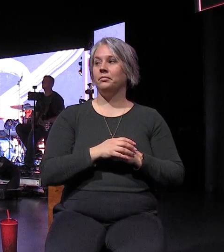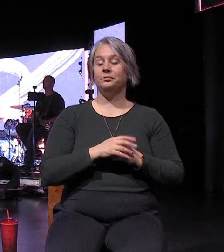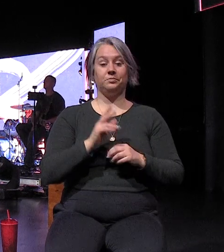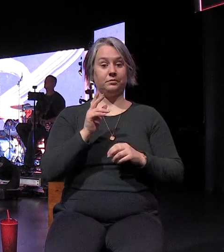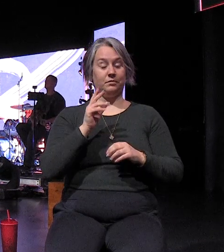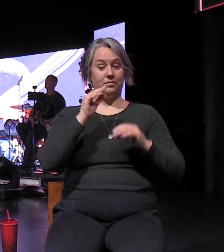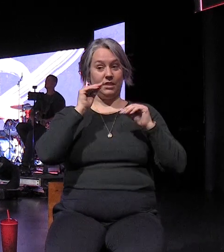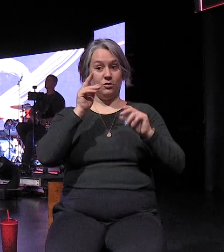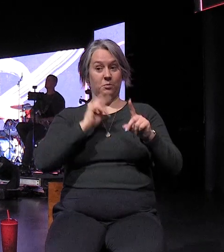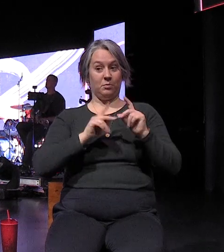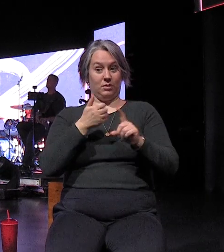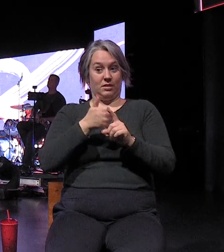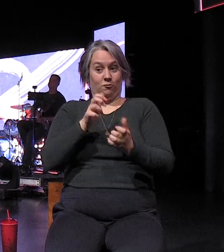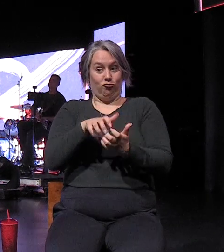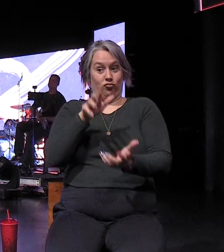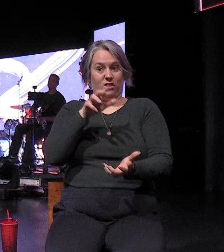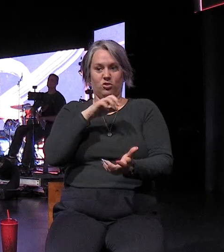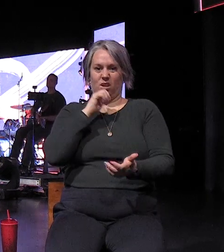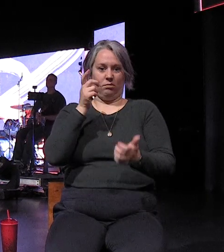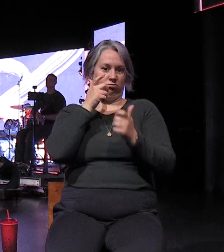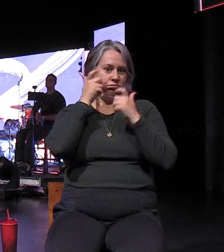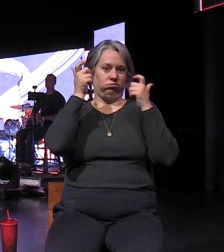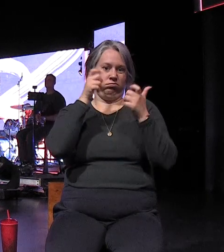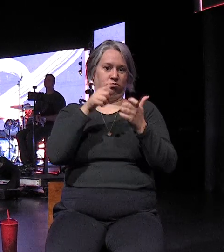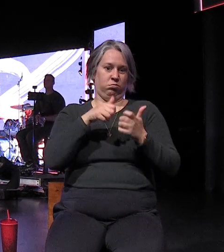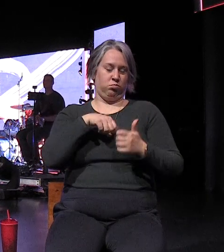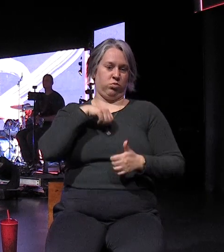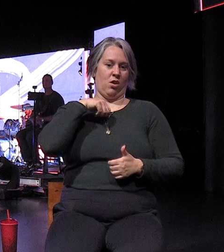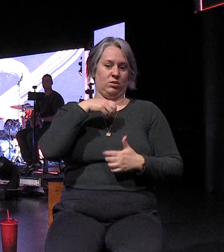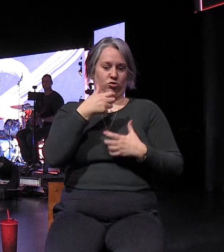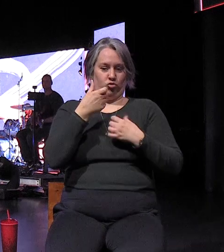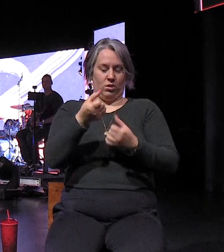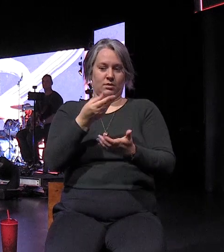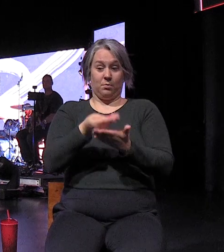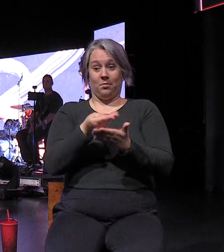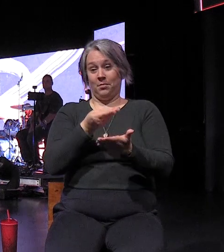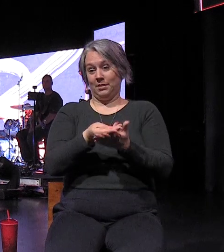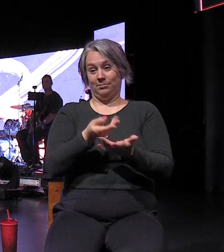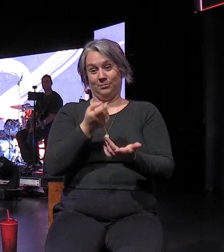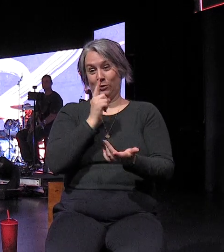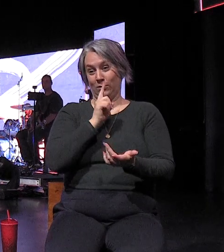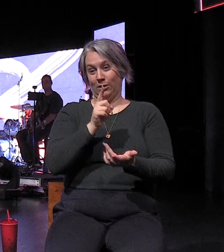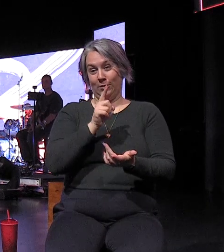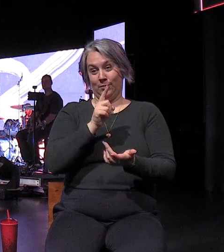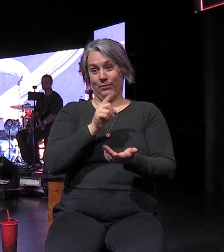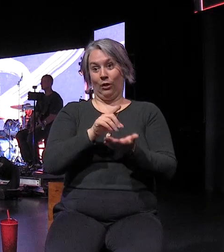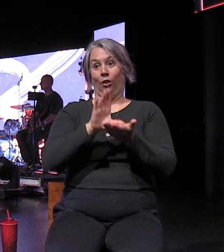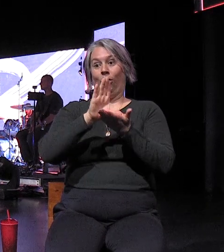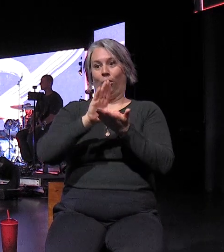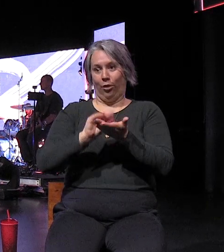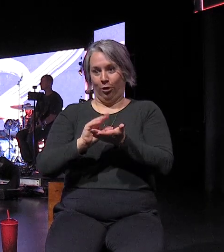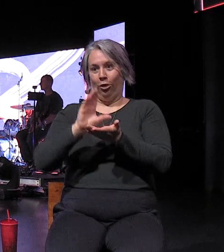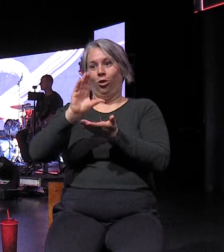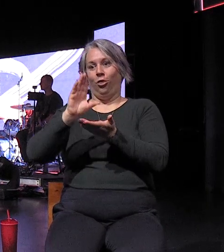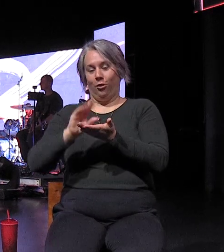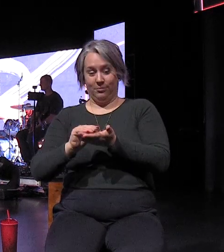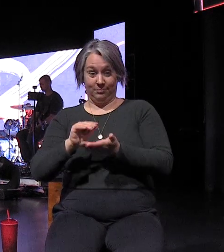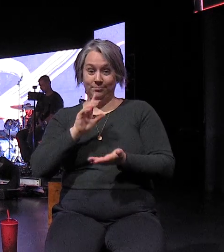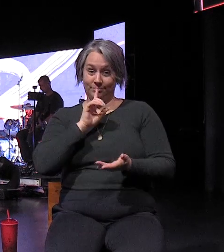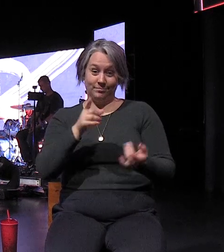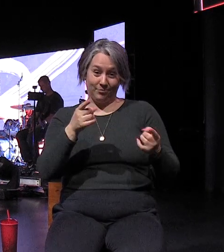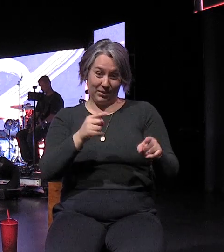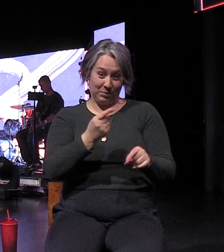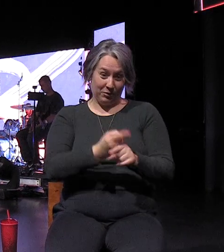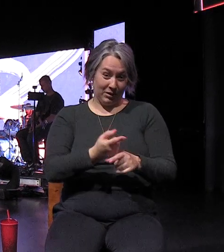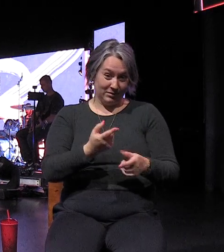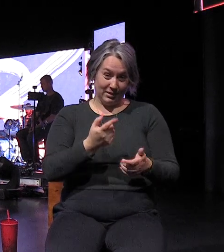to be proud and not to trust in their money, which is so unreliable. Well, that's certainly true, isn't it? All we have to do is look around at